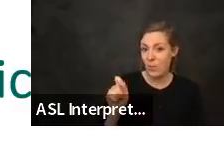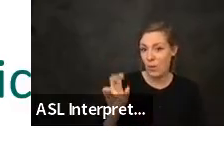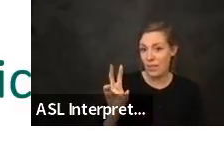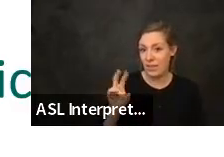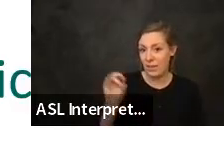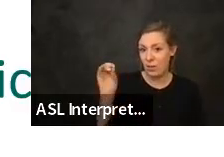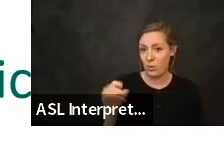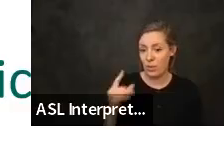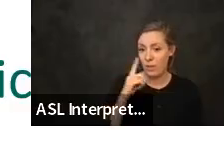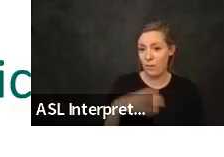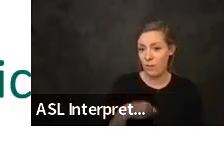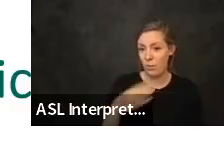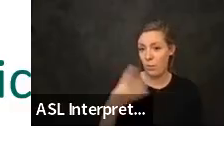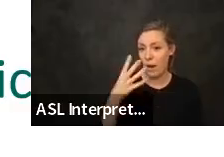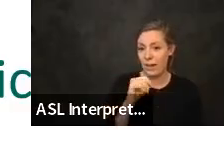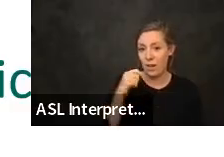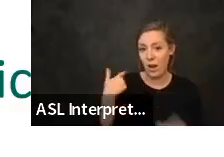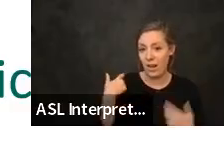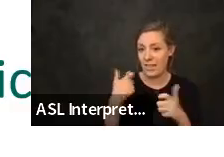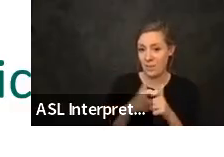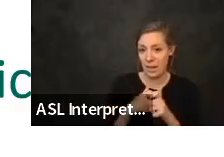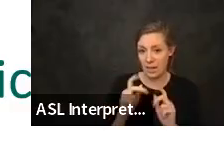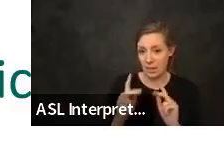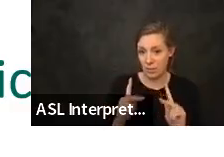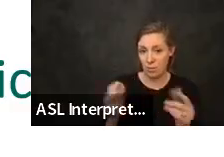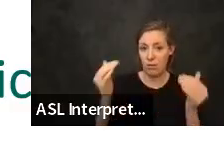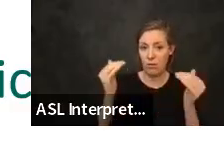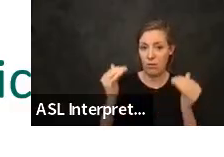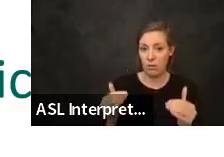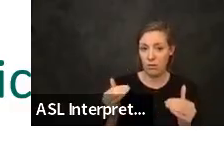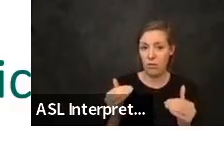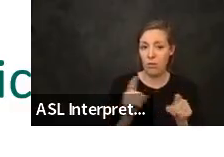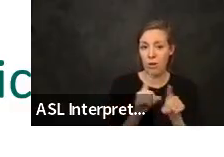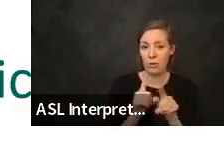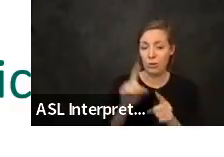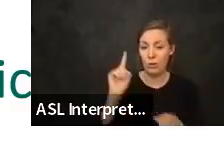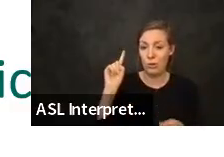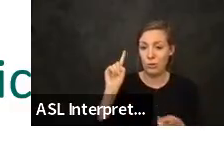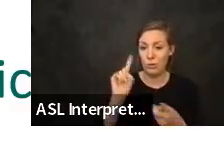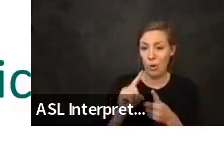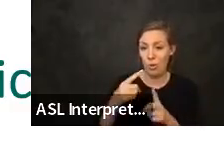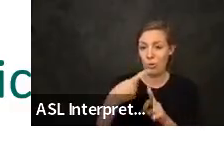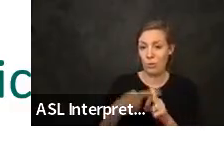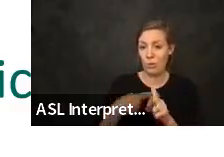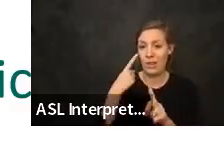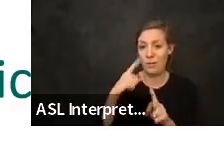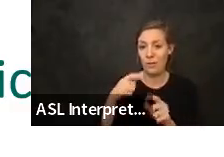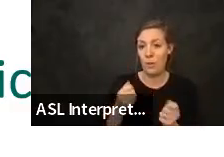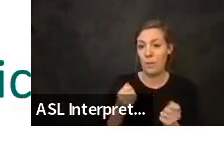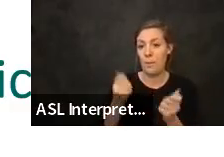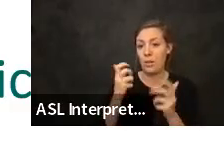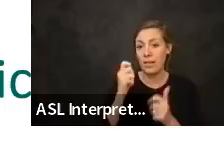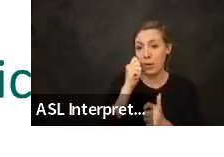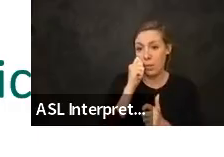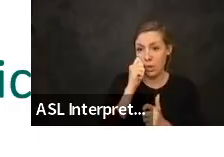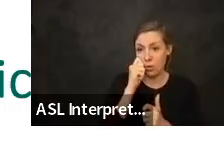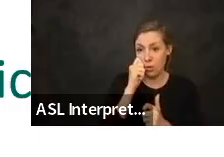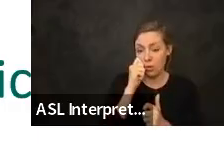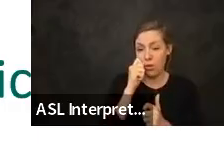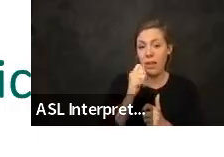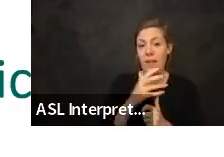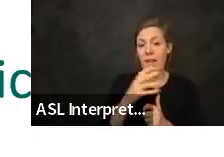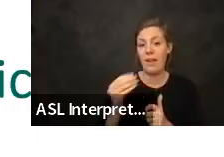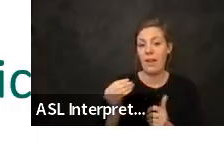70.7% for white non-Hispanic. We also see lower vaccination rates for multiracial, as well